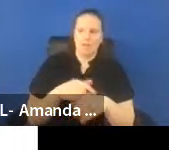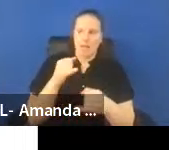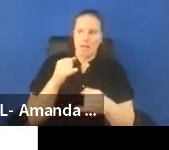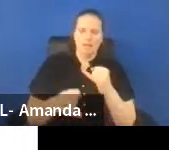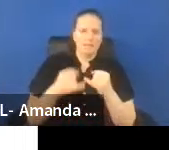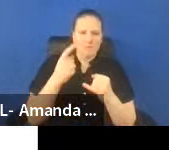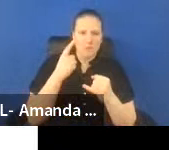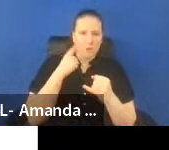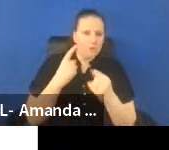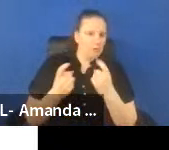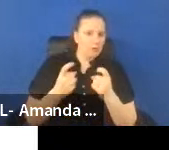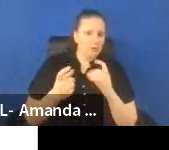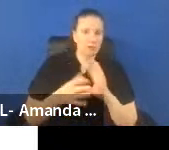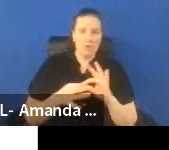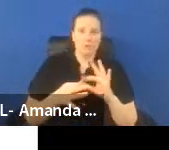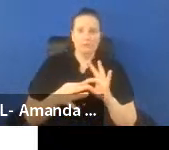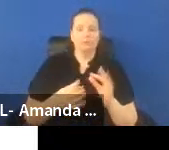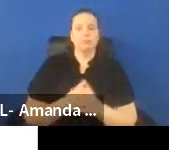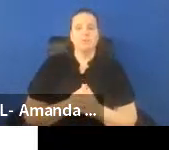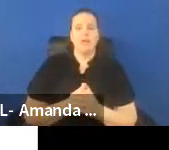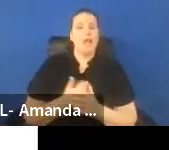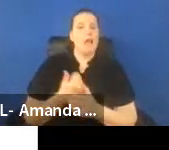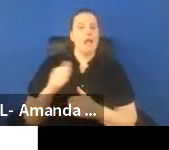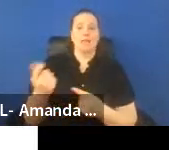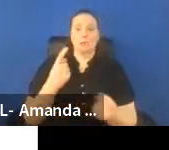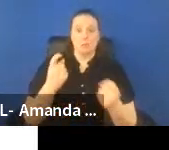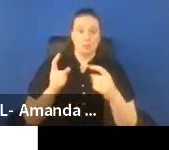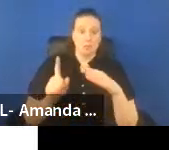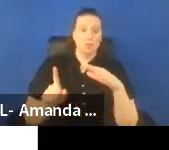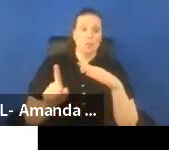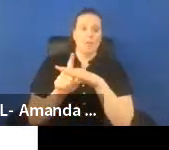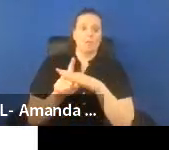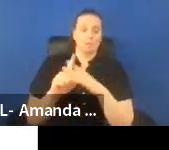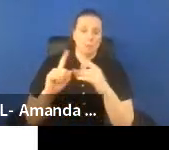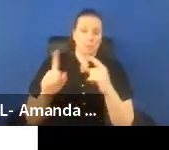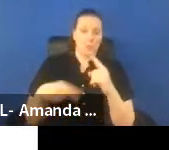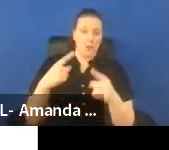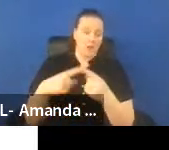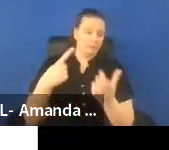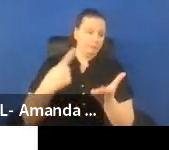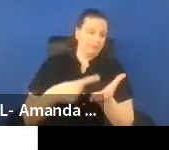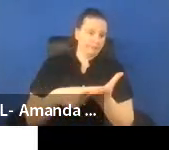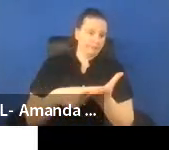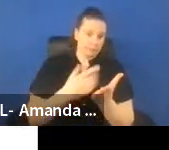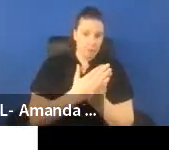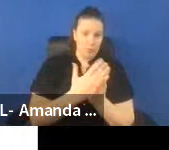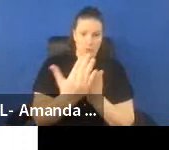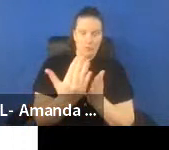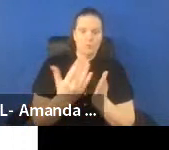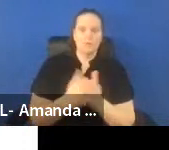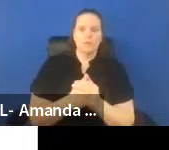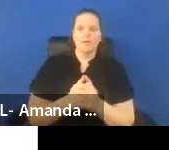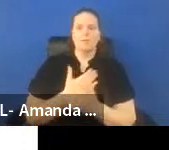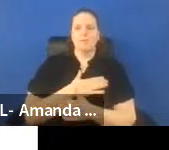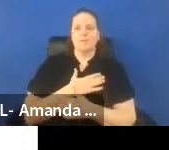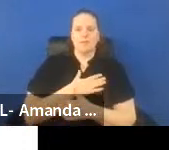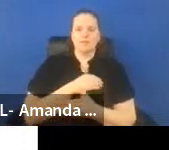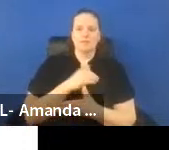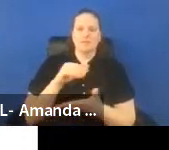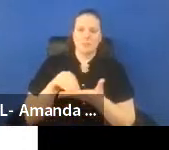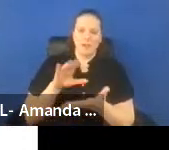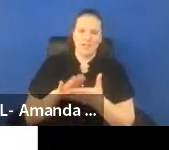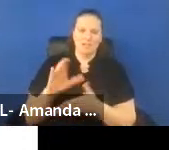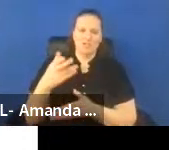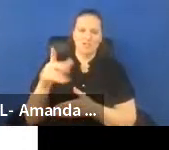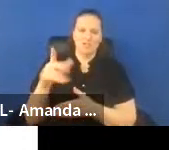comments. If for some reason any questions come up as I'm going along, please feel free to write those in the chat, and